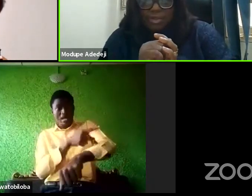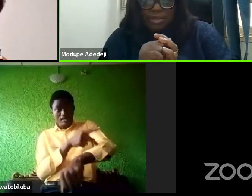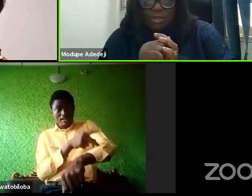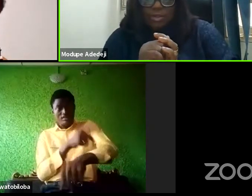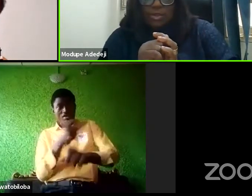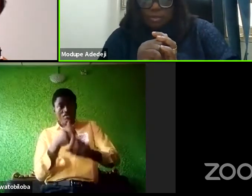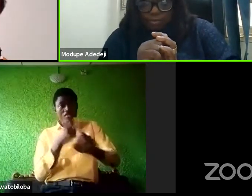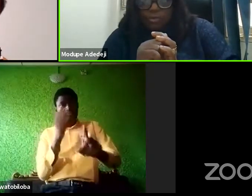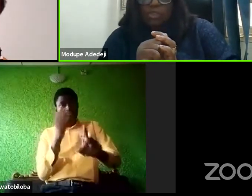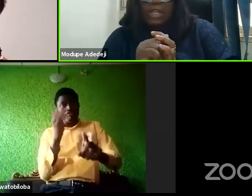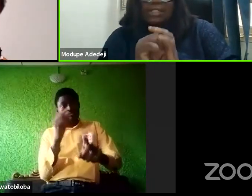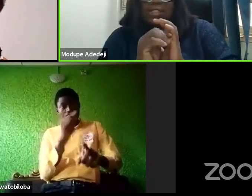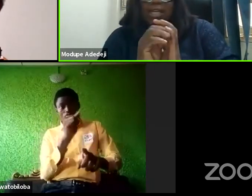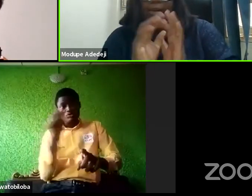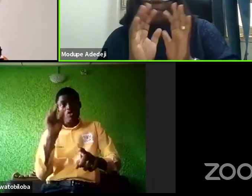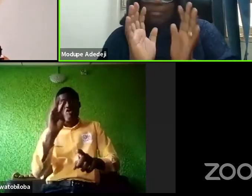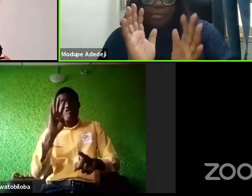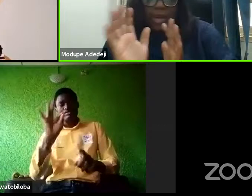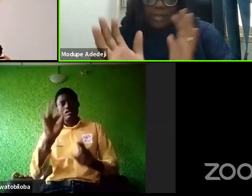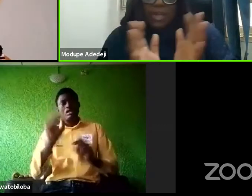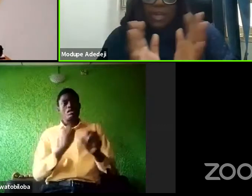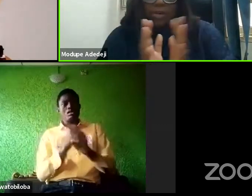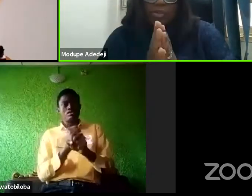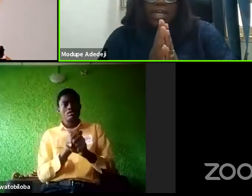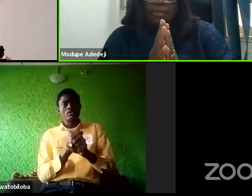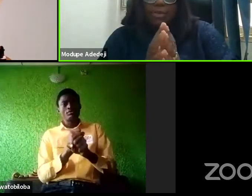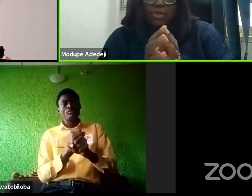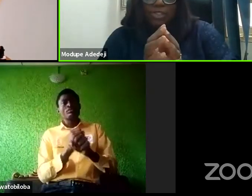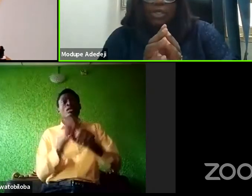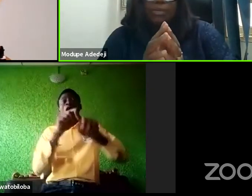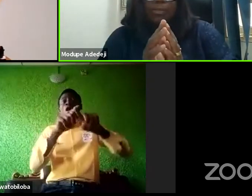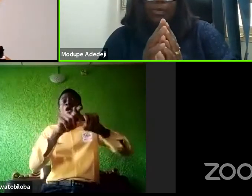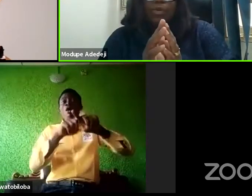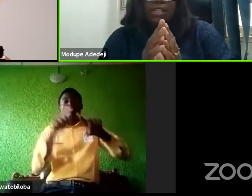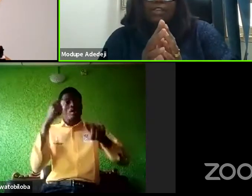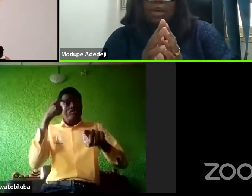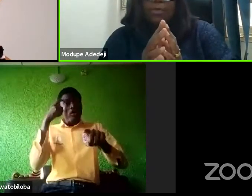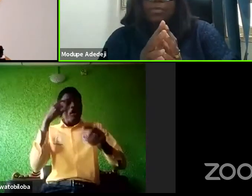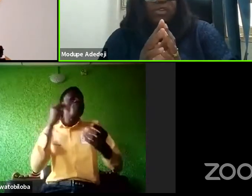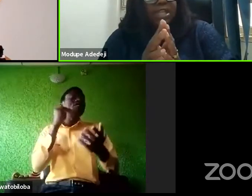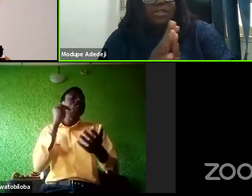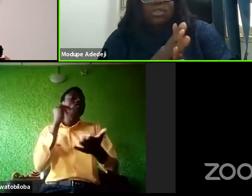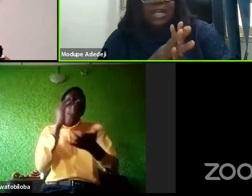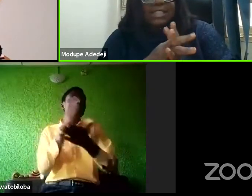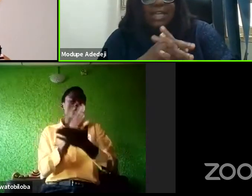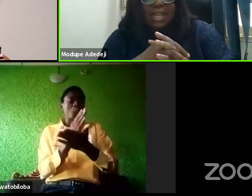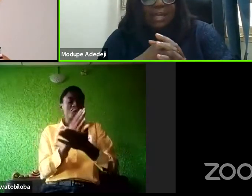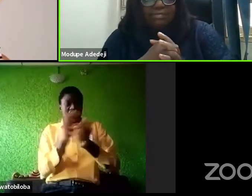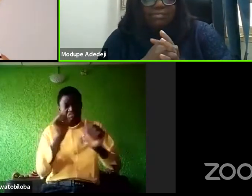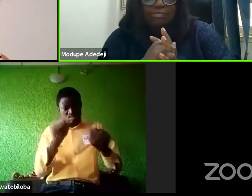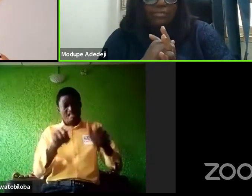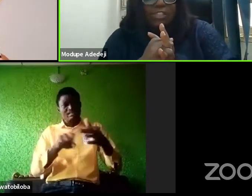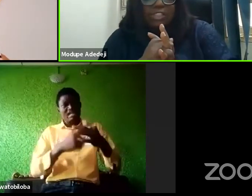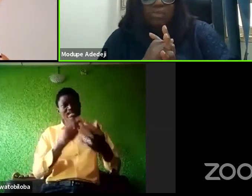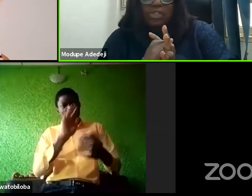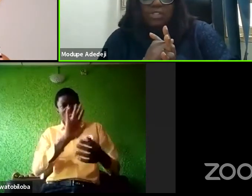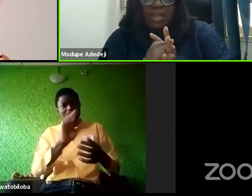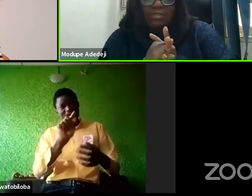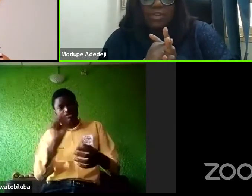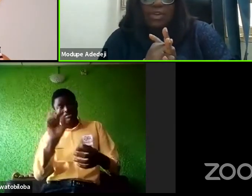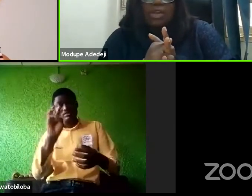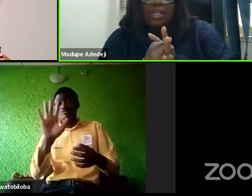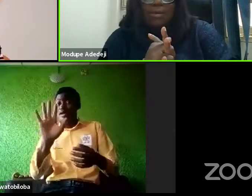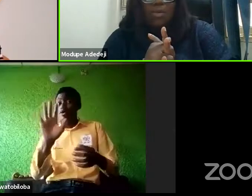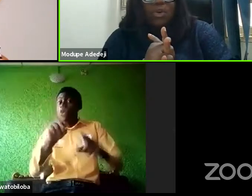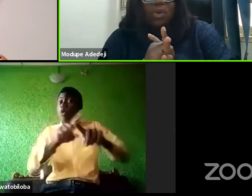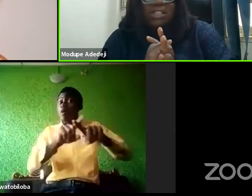55. So that is a perimenopausal period. The period, some people tend to start earlier, 40 to